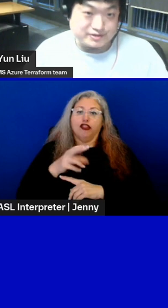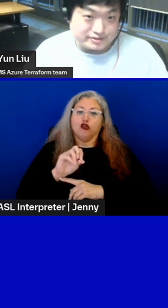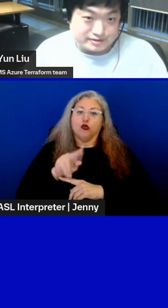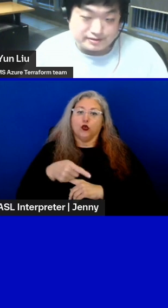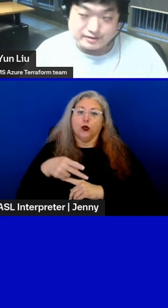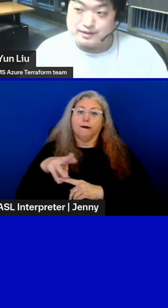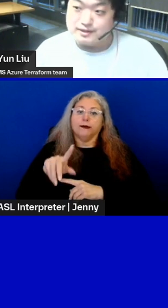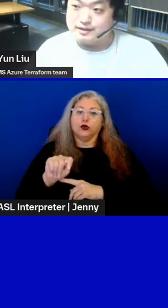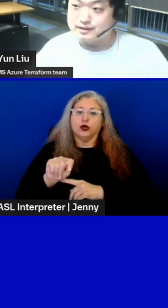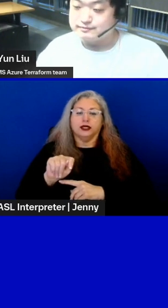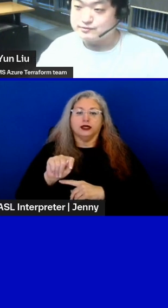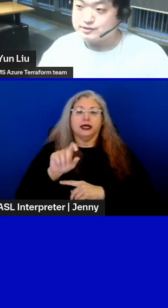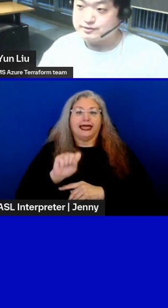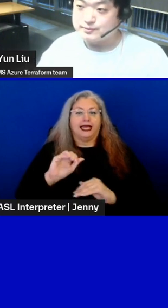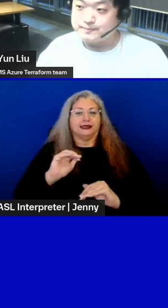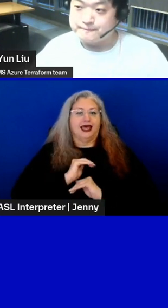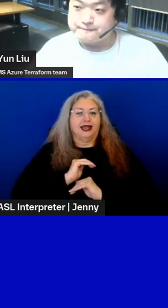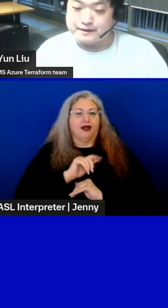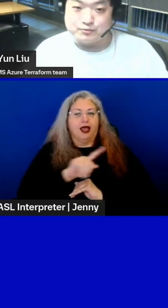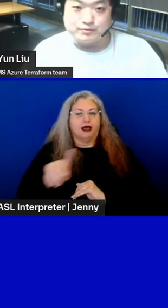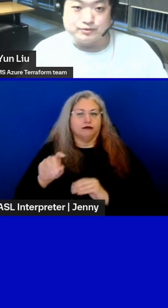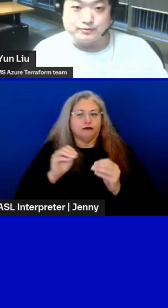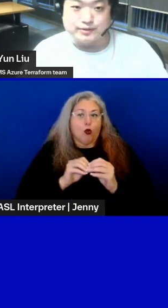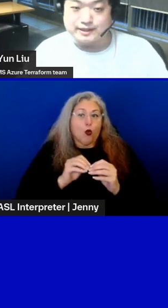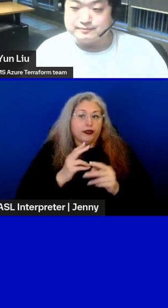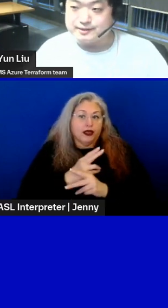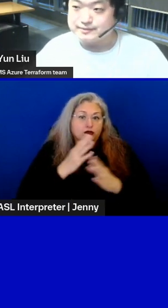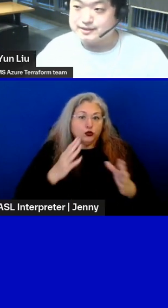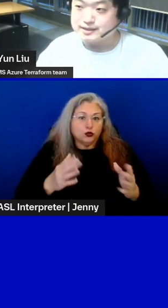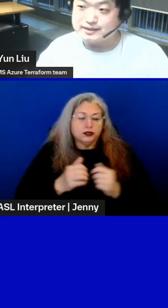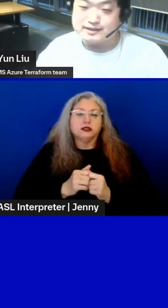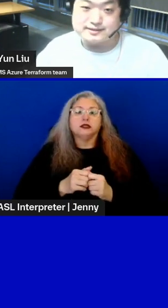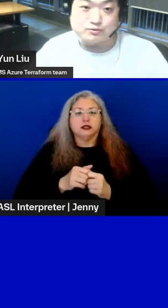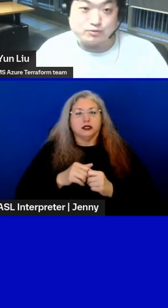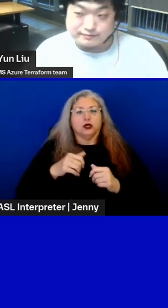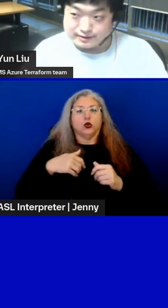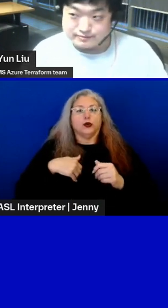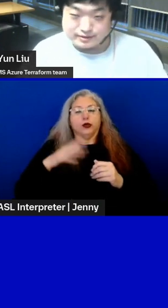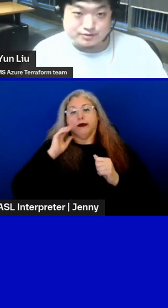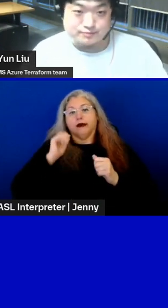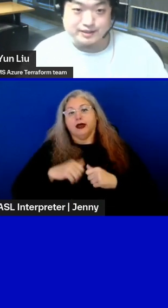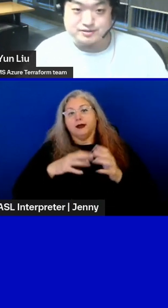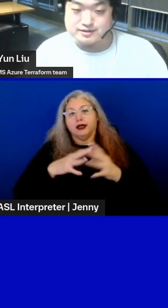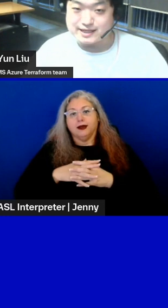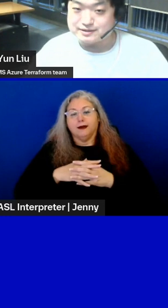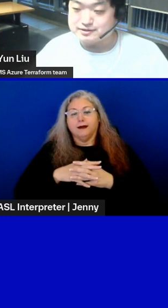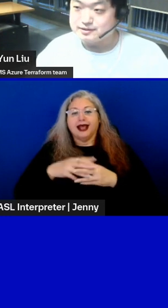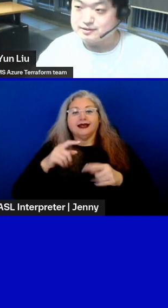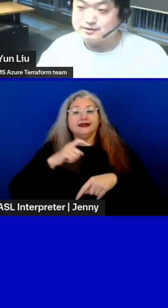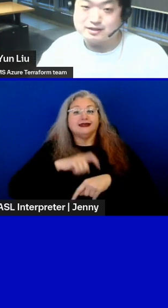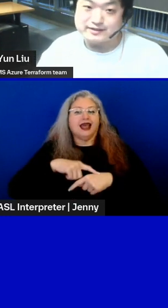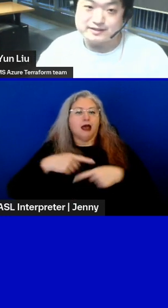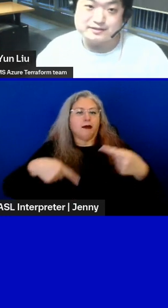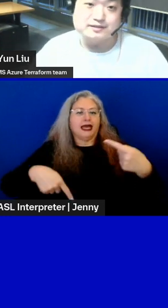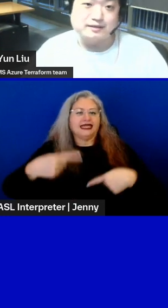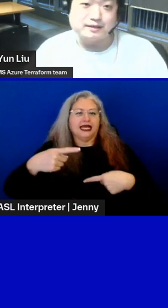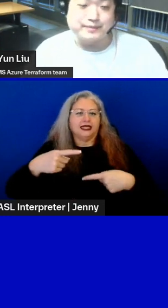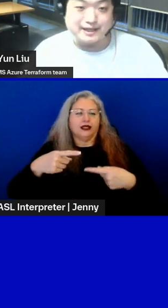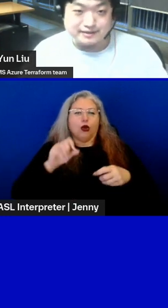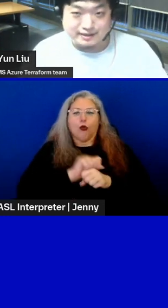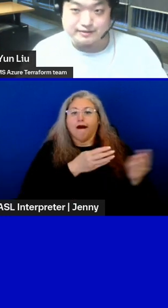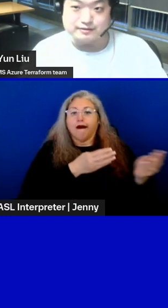more users. So we implement an async workflow to make sure that none of